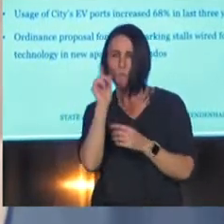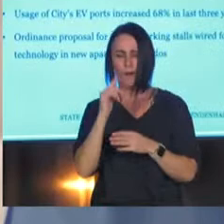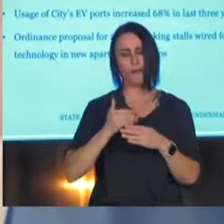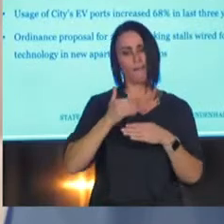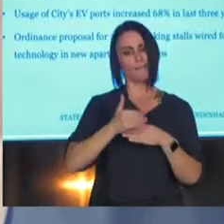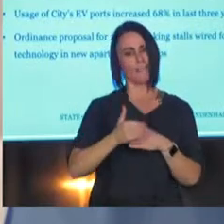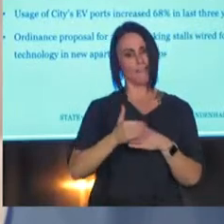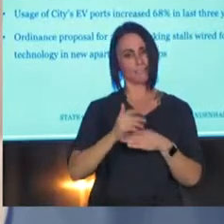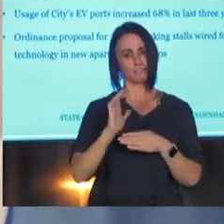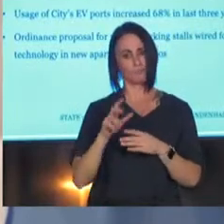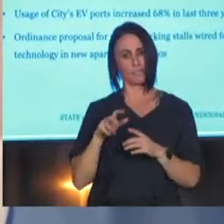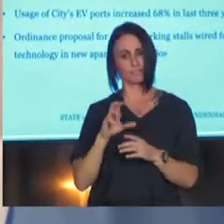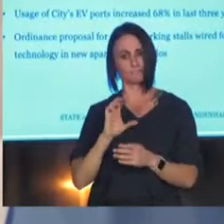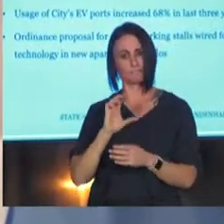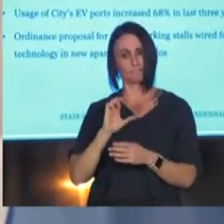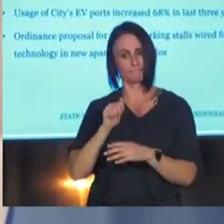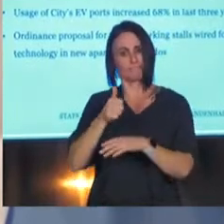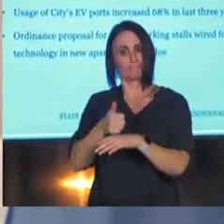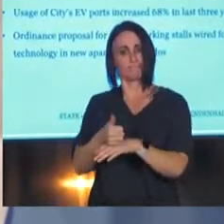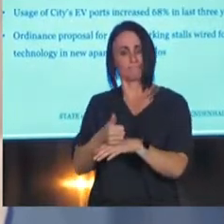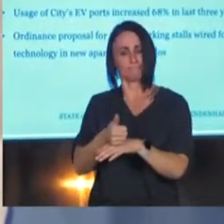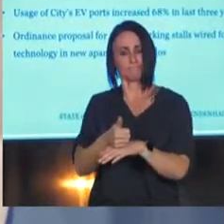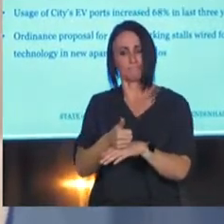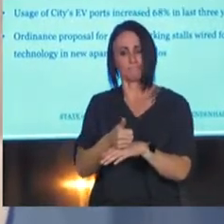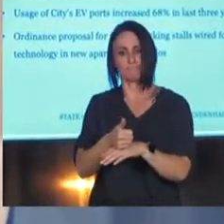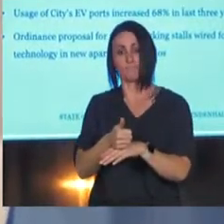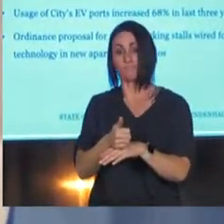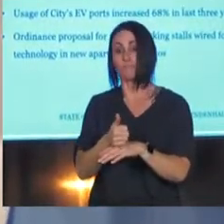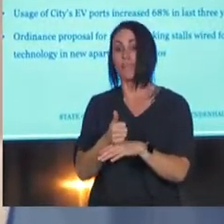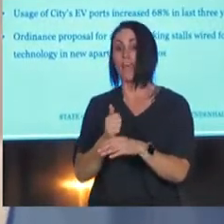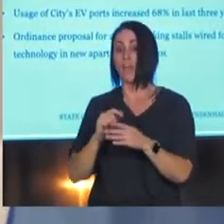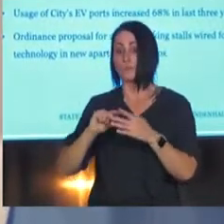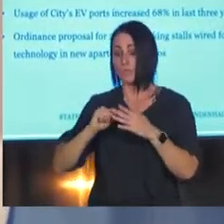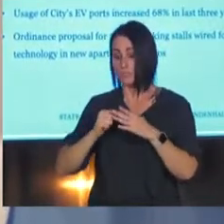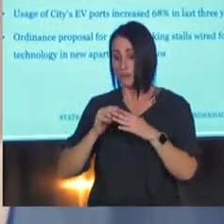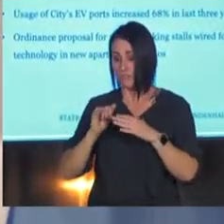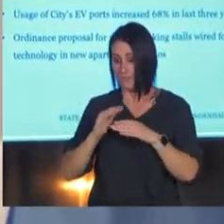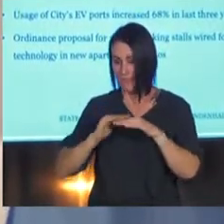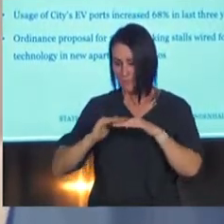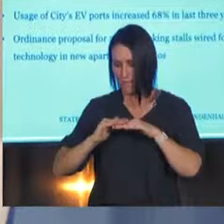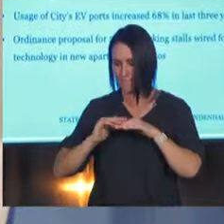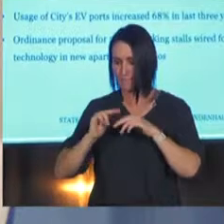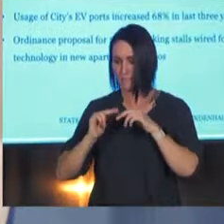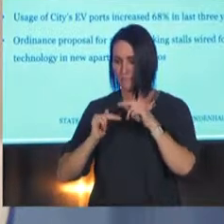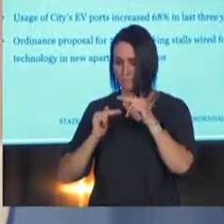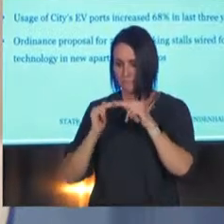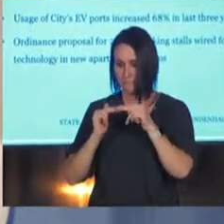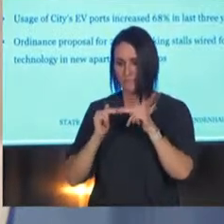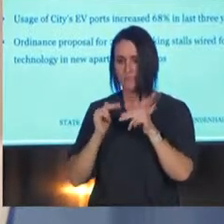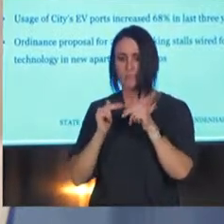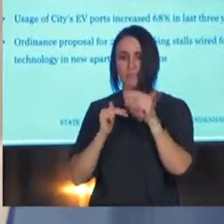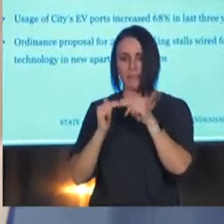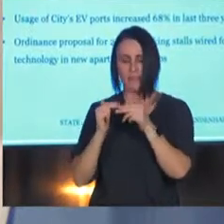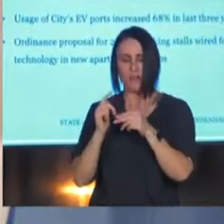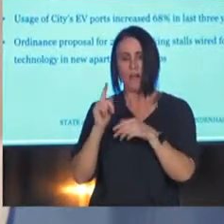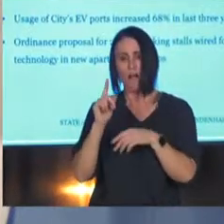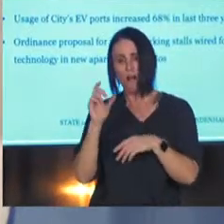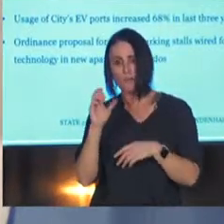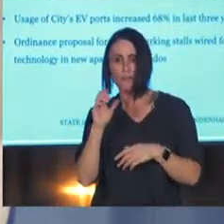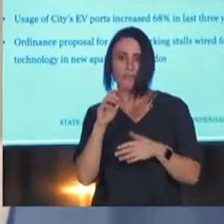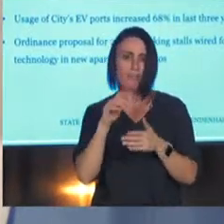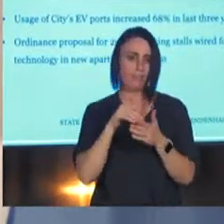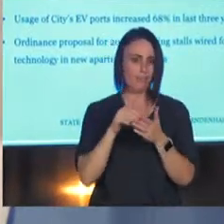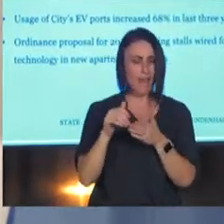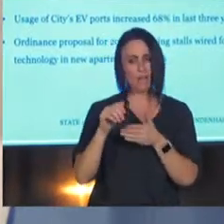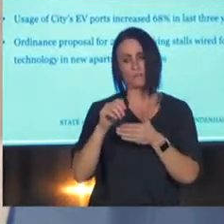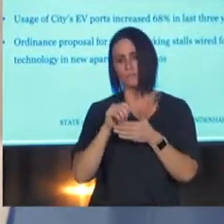next round of charging stations should go. And the work from that basis forms the basis, for hundreds of thousands of dollars in